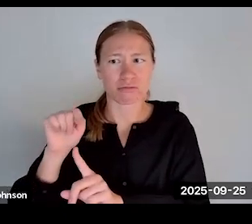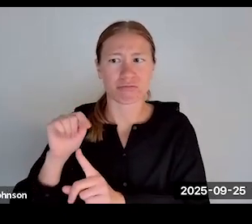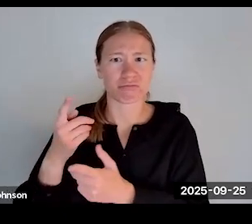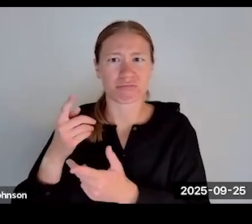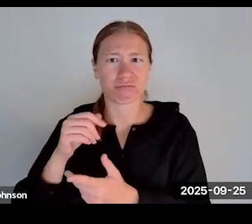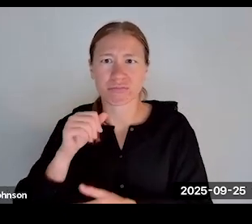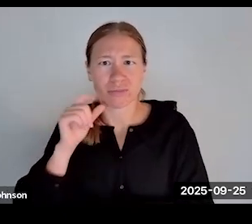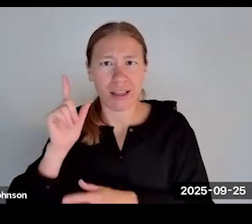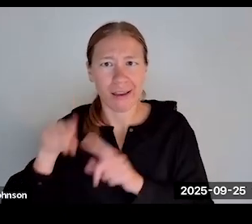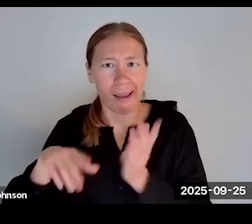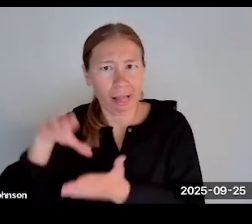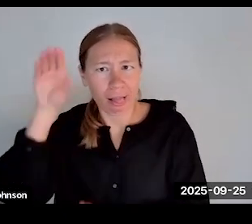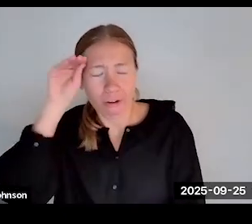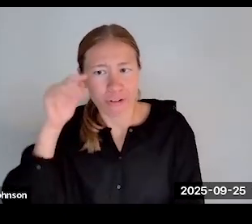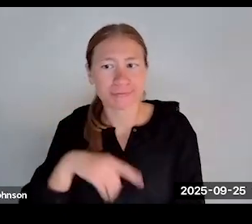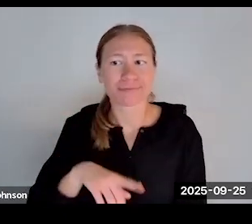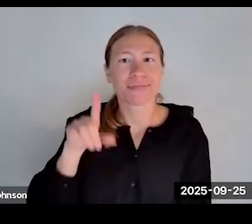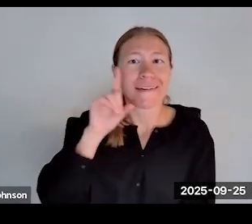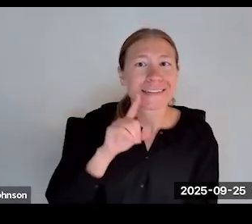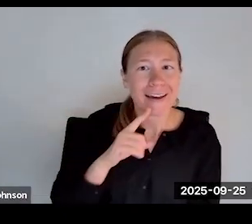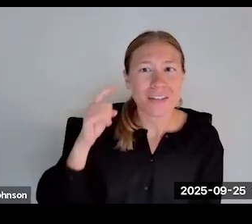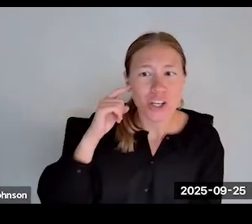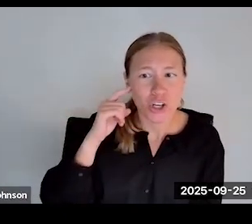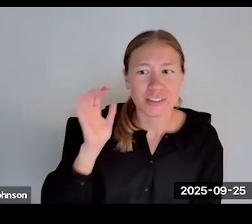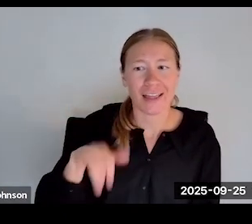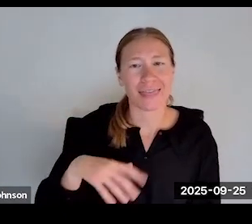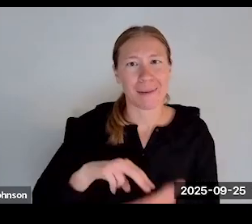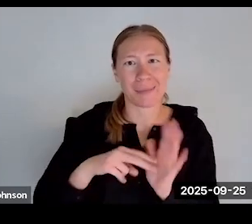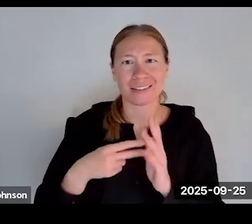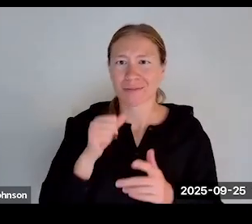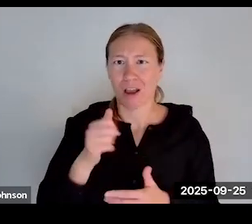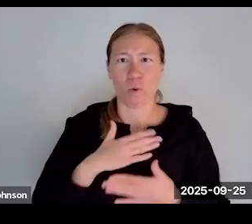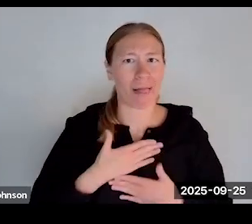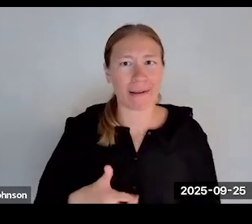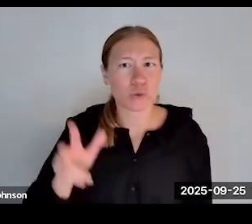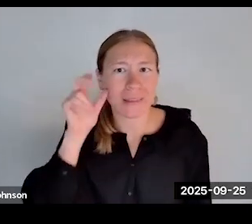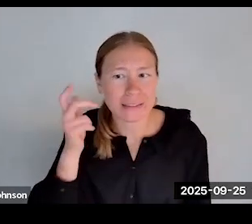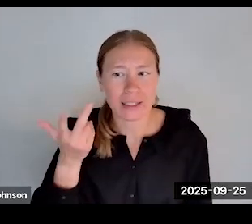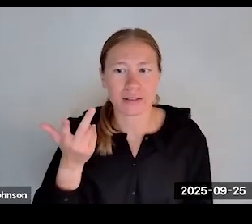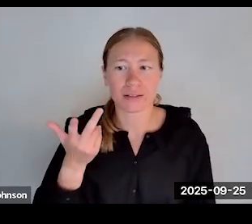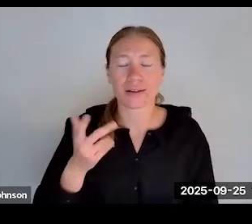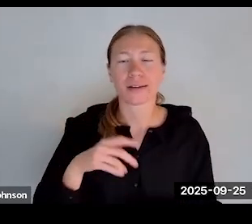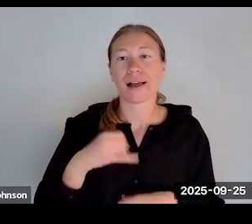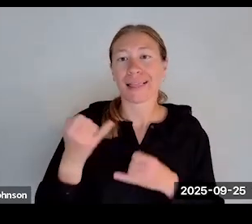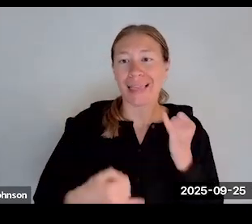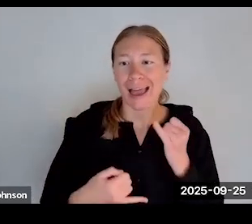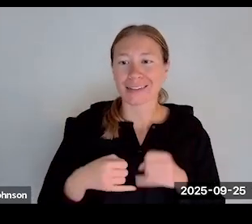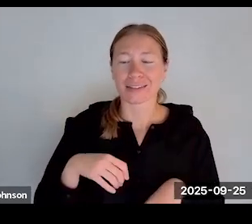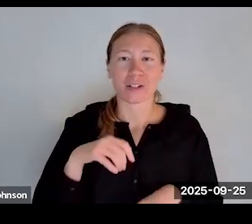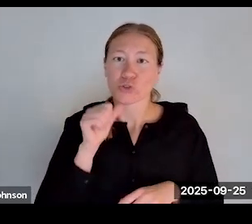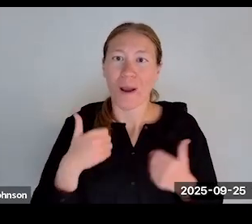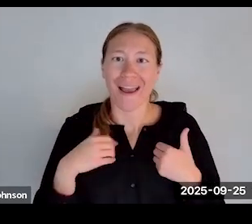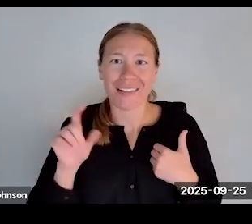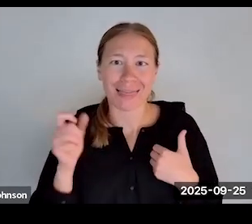frames deafness as ignorance or an unwillingness to listen. And not a leg to stand on equates